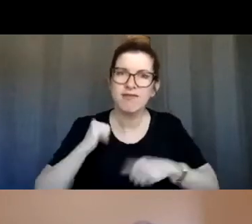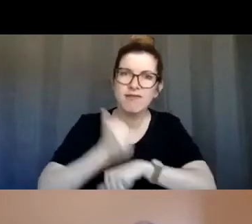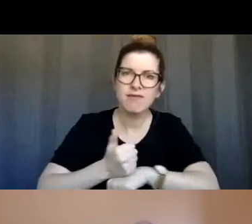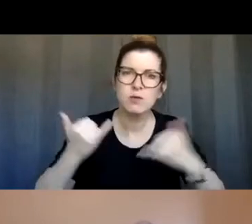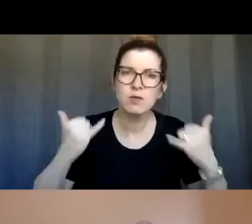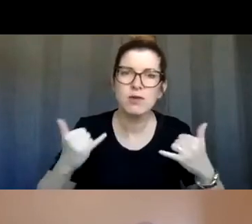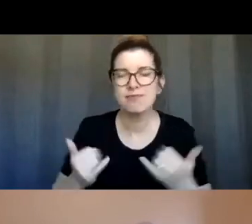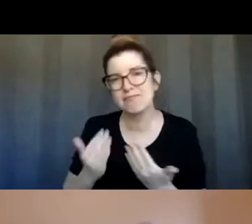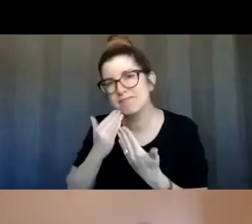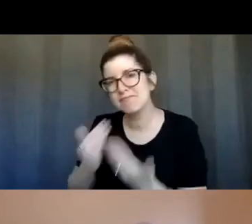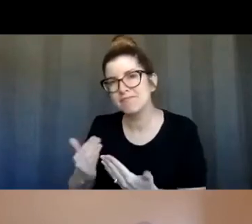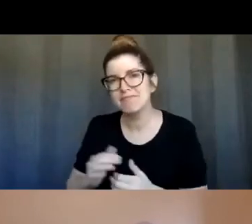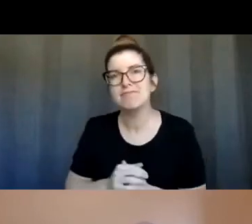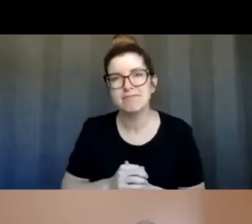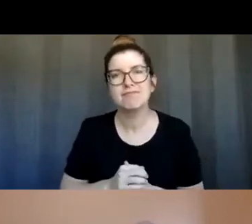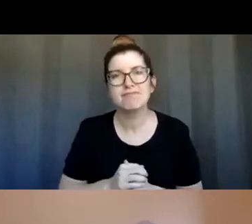Thank you.